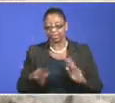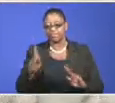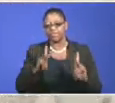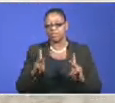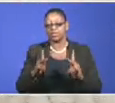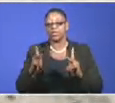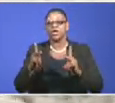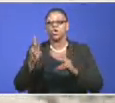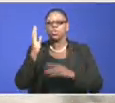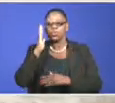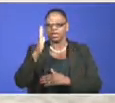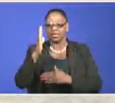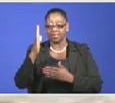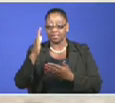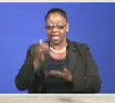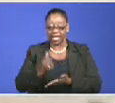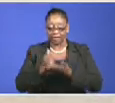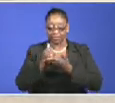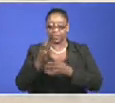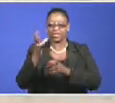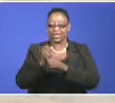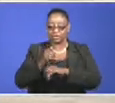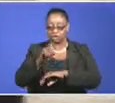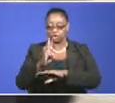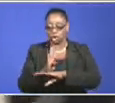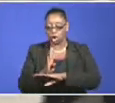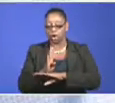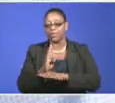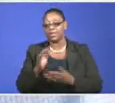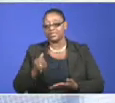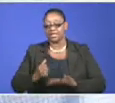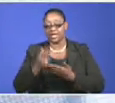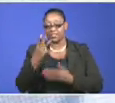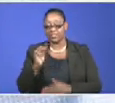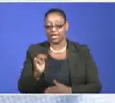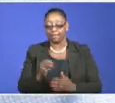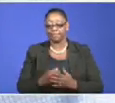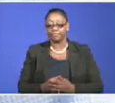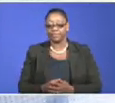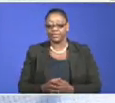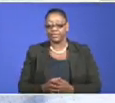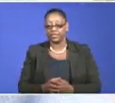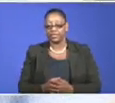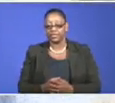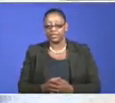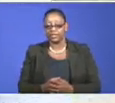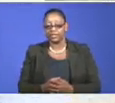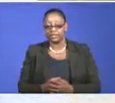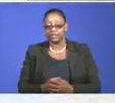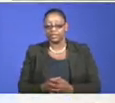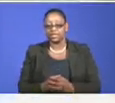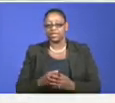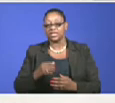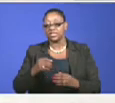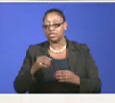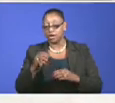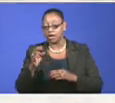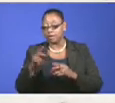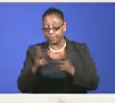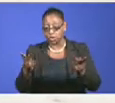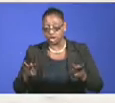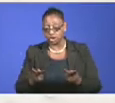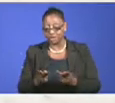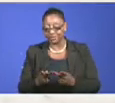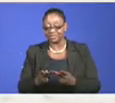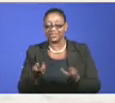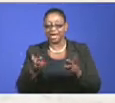to assist with the project. Gaddy Sinatus is a company service manager for the Bahamas. The work is going well. We had some challenges